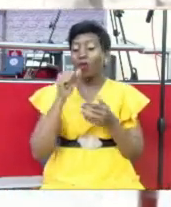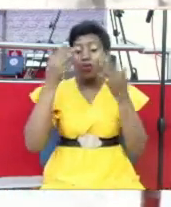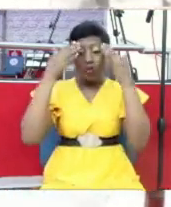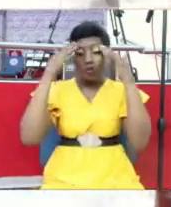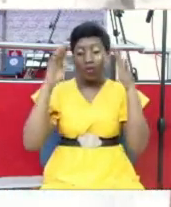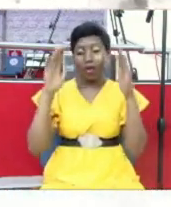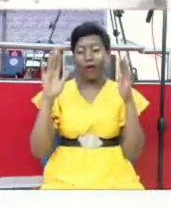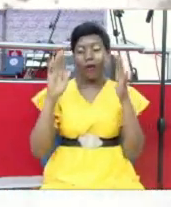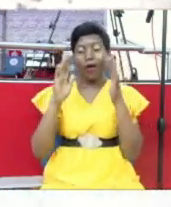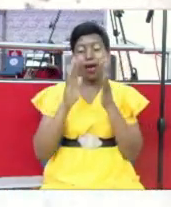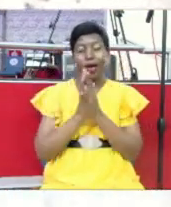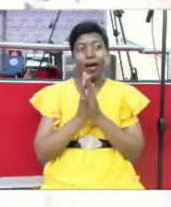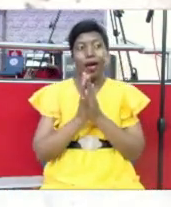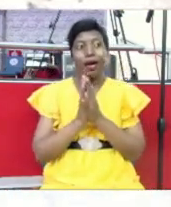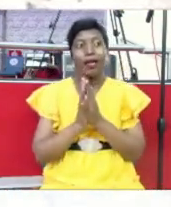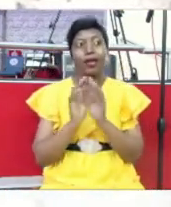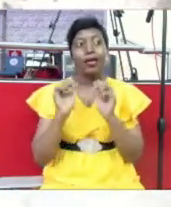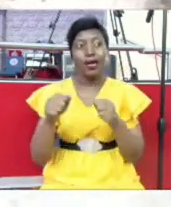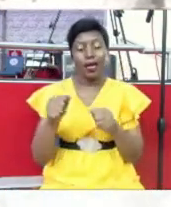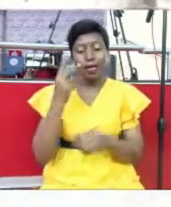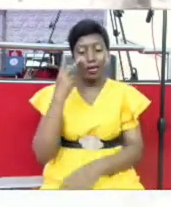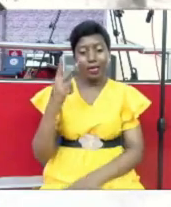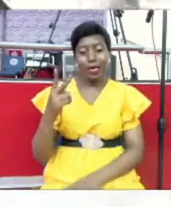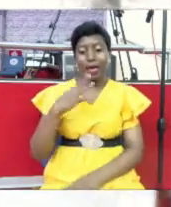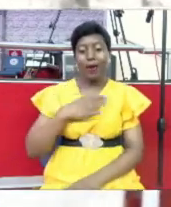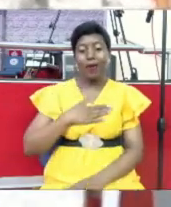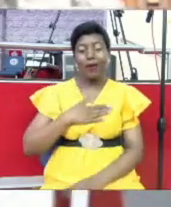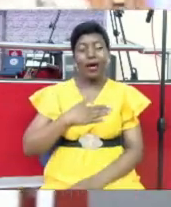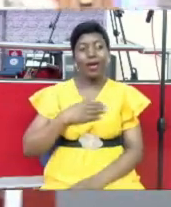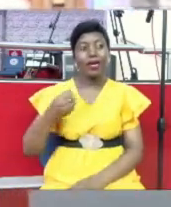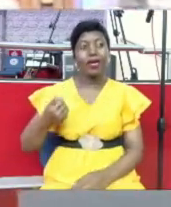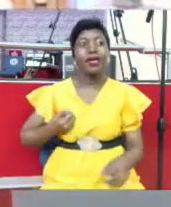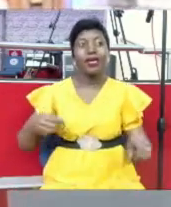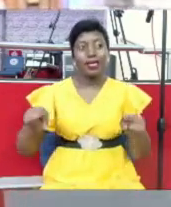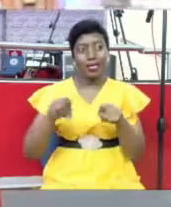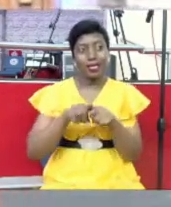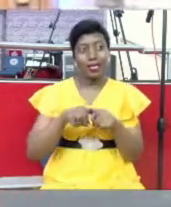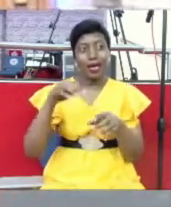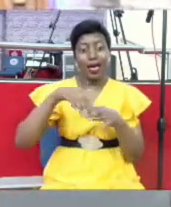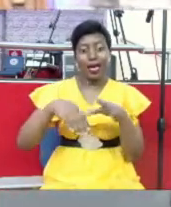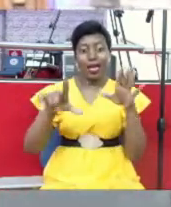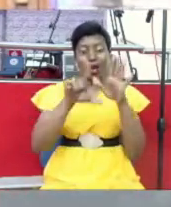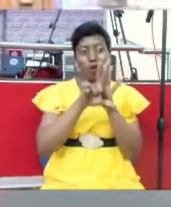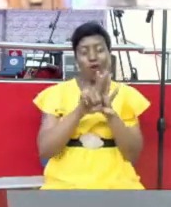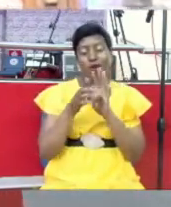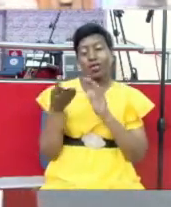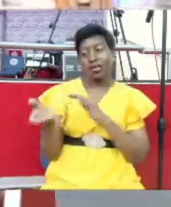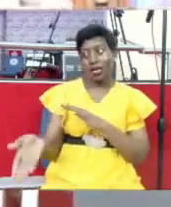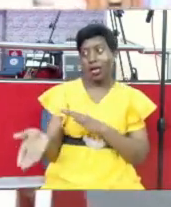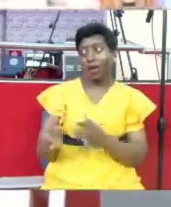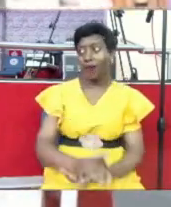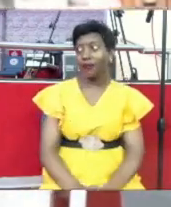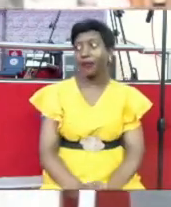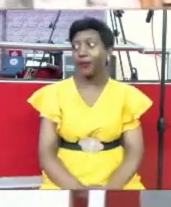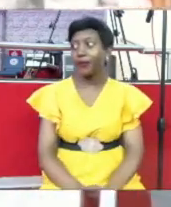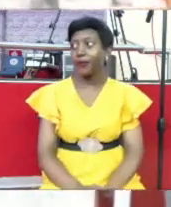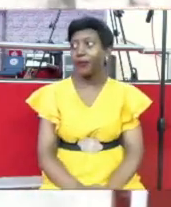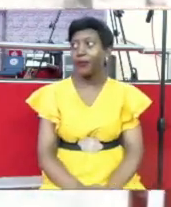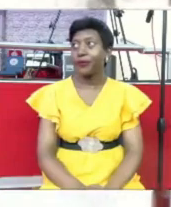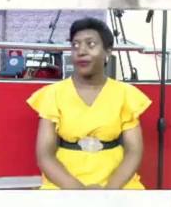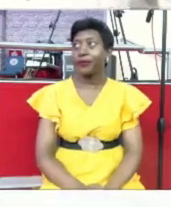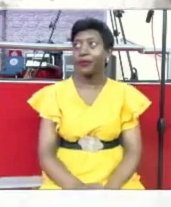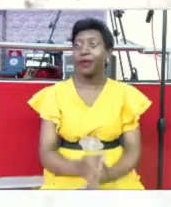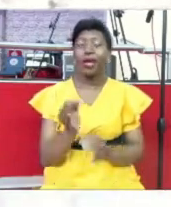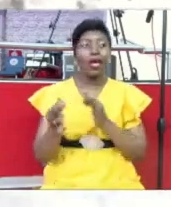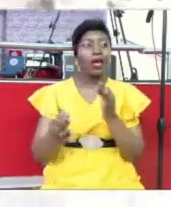older sister-in-law. Sikukua ninajua lakini. Or sister-in-law in the house. Yani dada yangu ako hapa. If she can